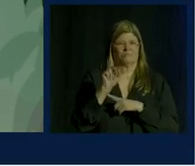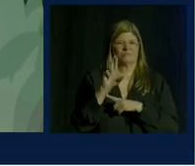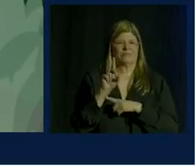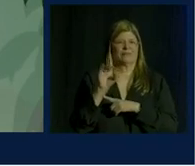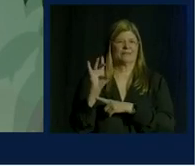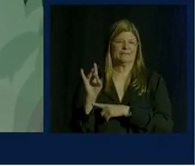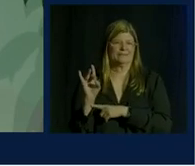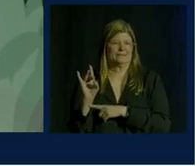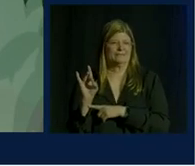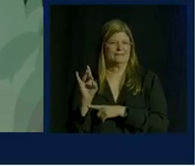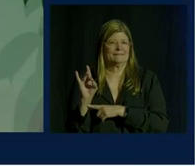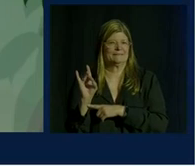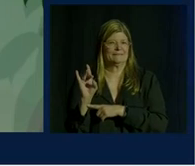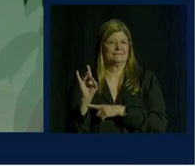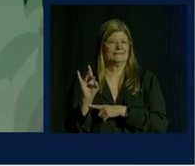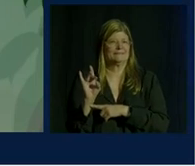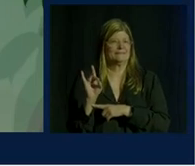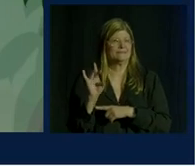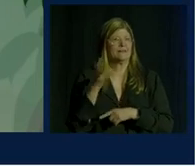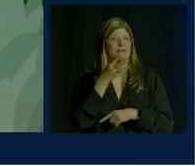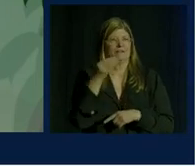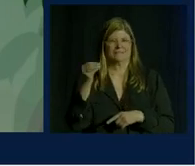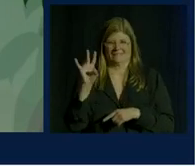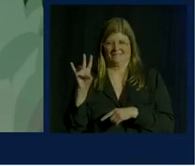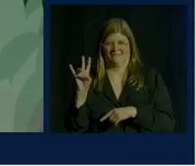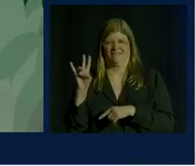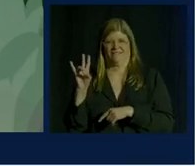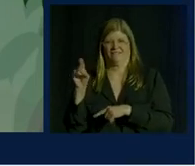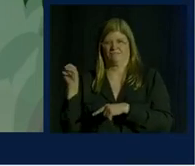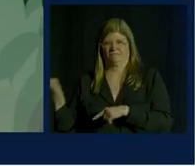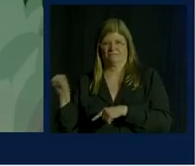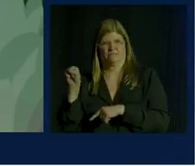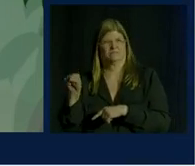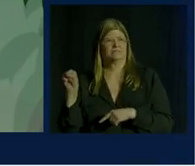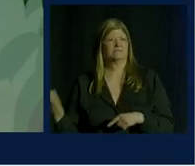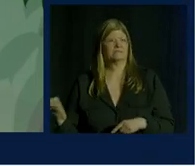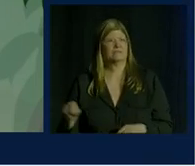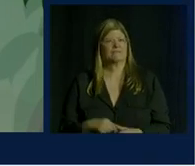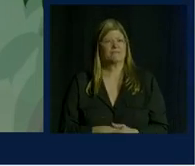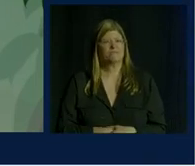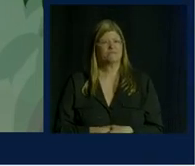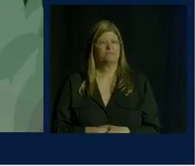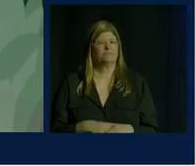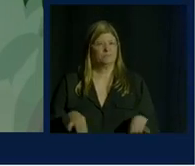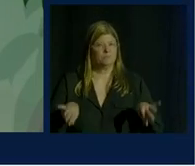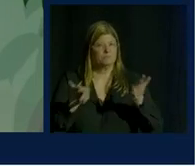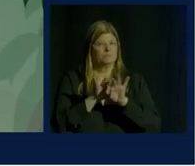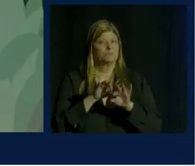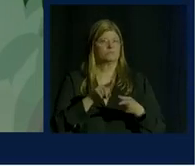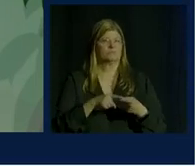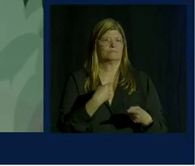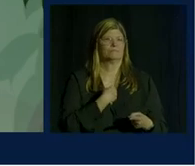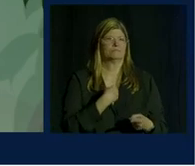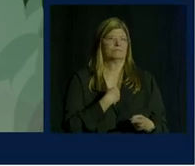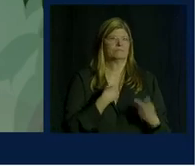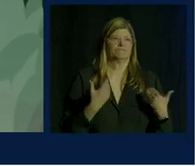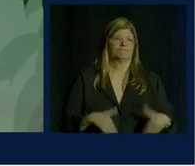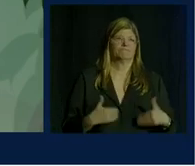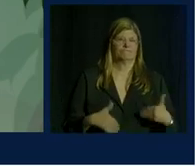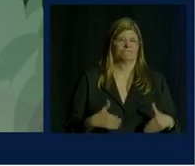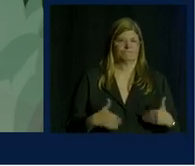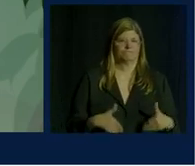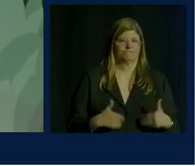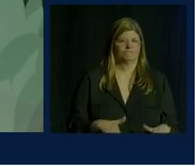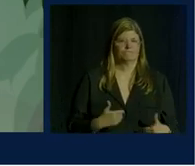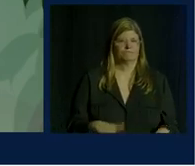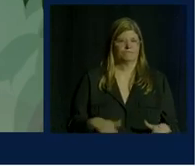products all across the district is so important to me. And so being able to